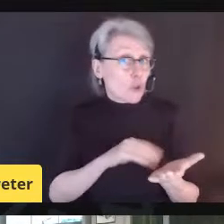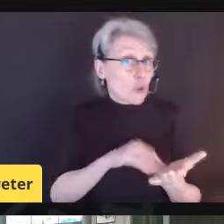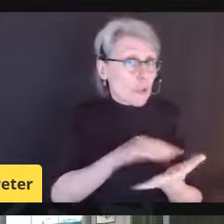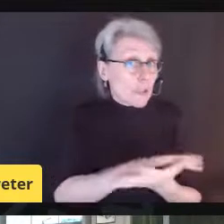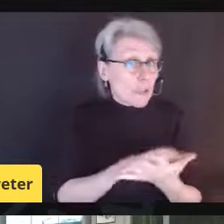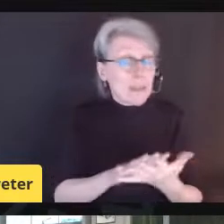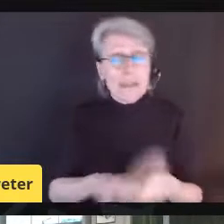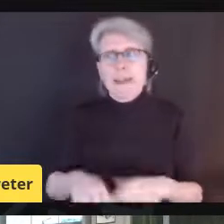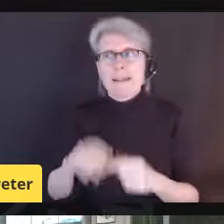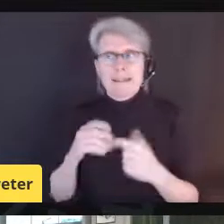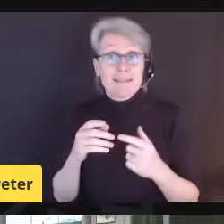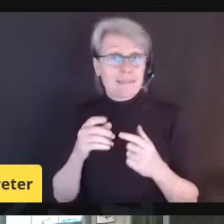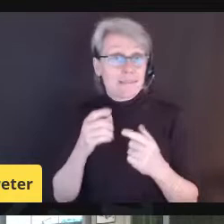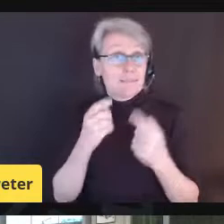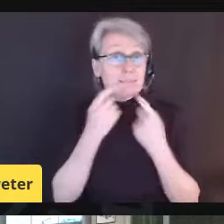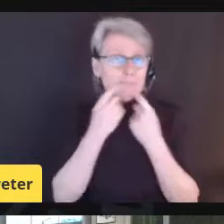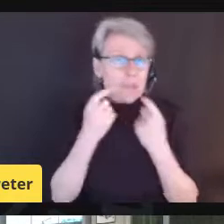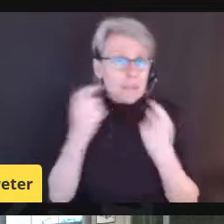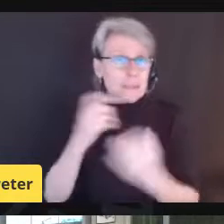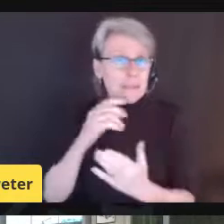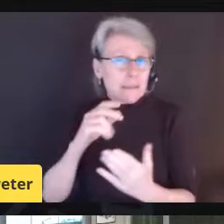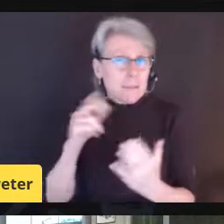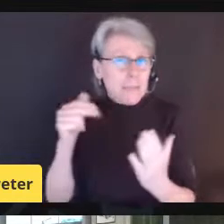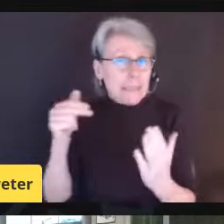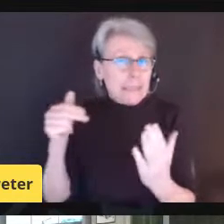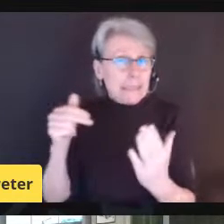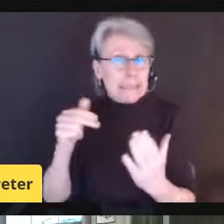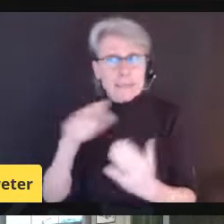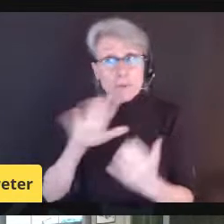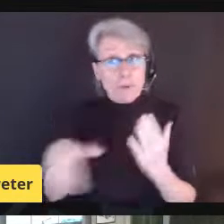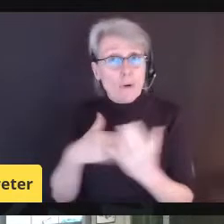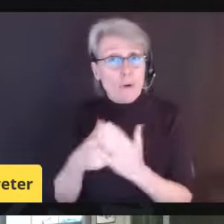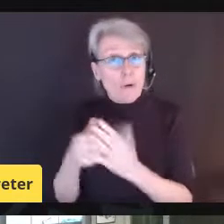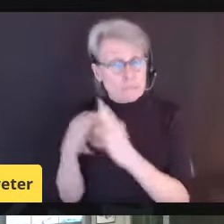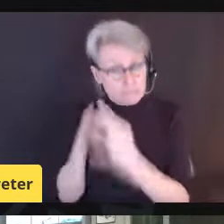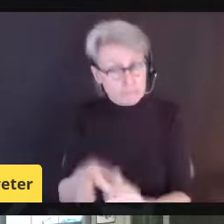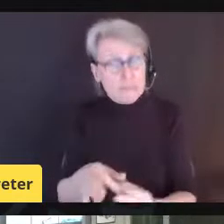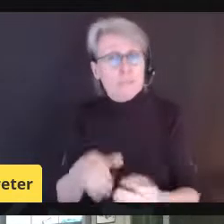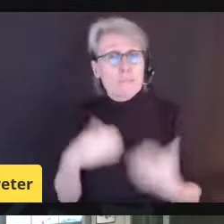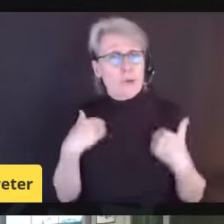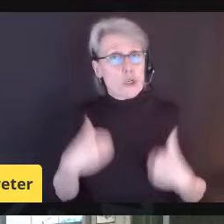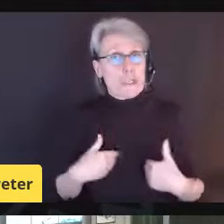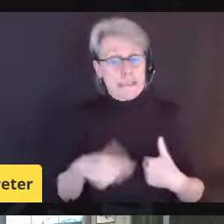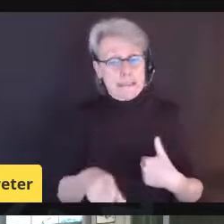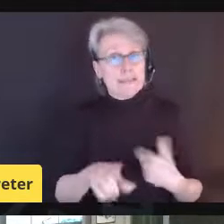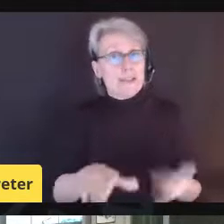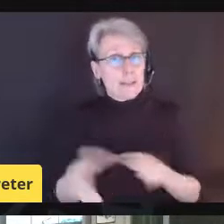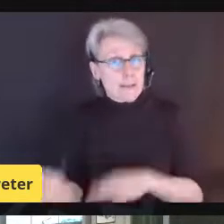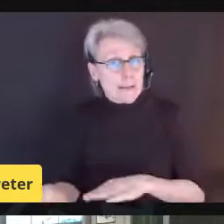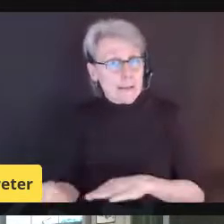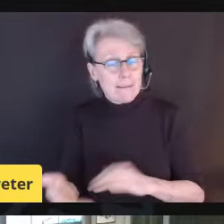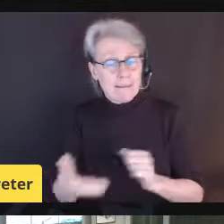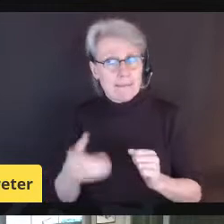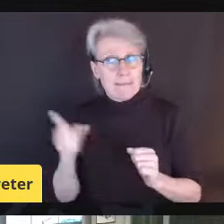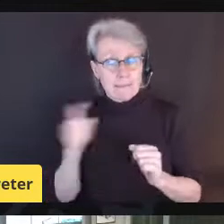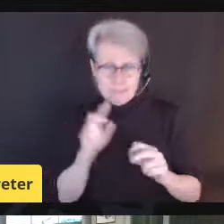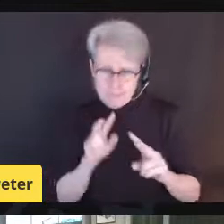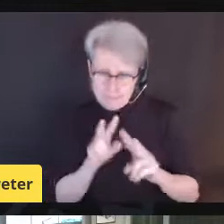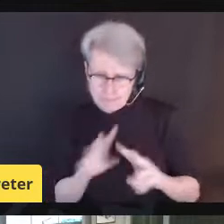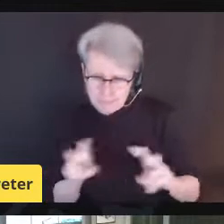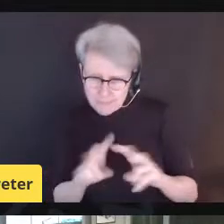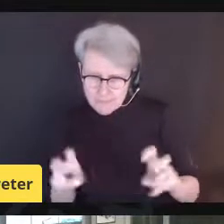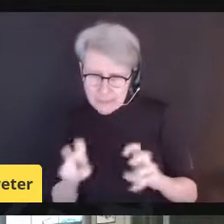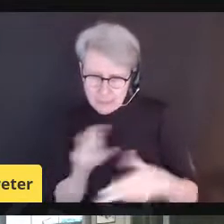all based on dead bodies and what we learned from dead bodies. So knowing that